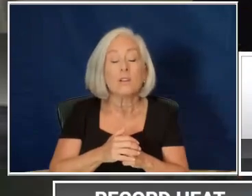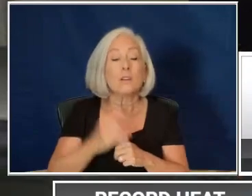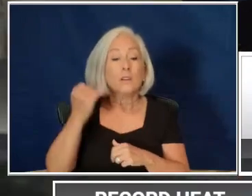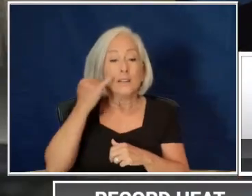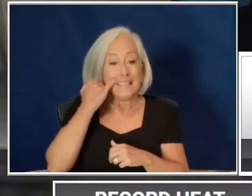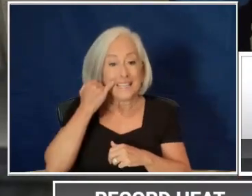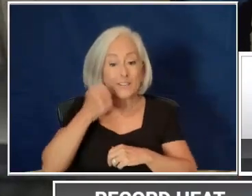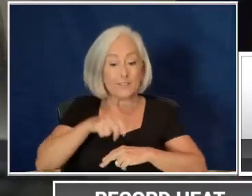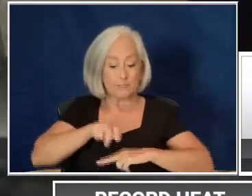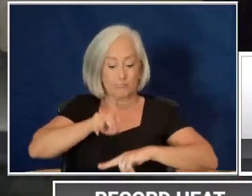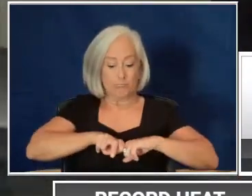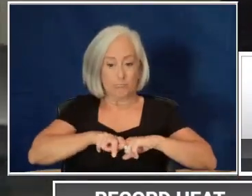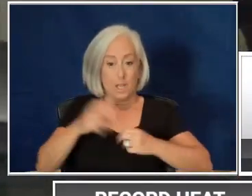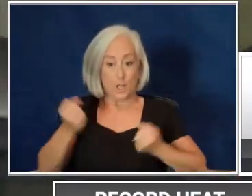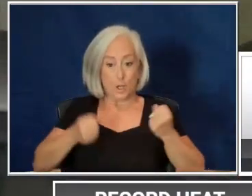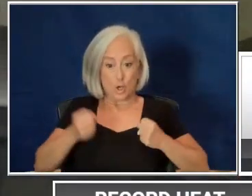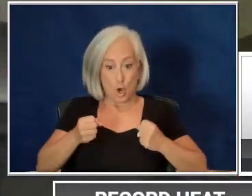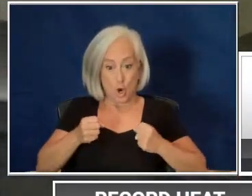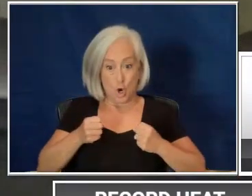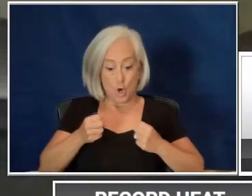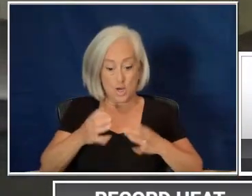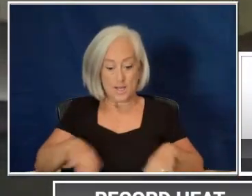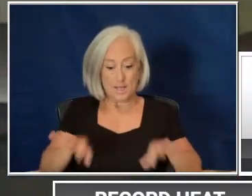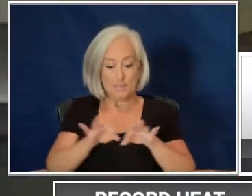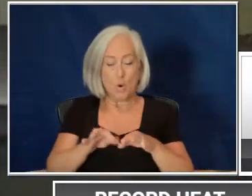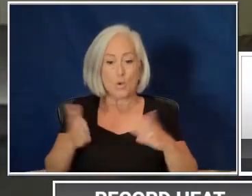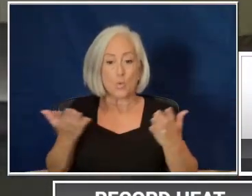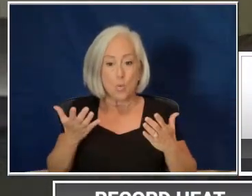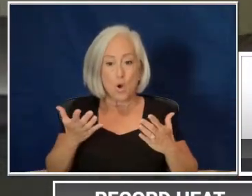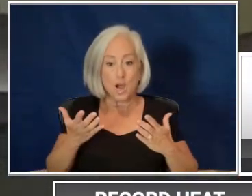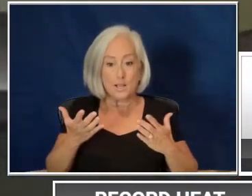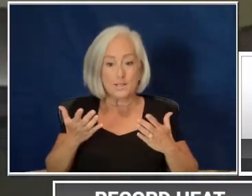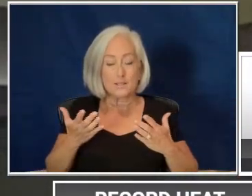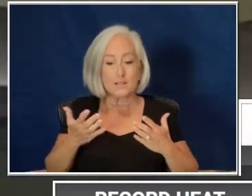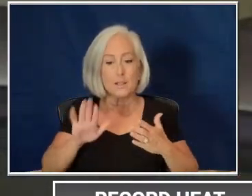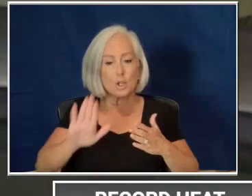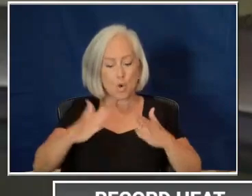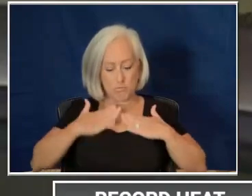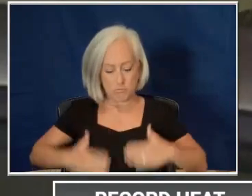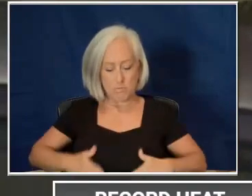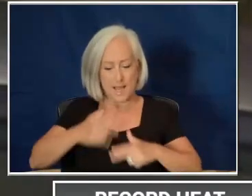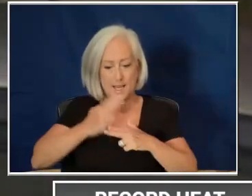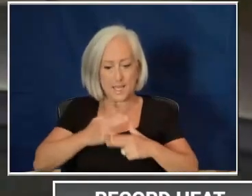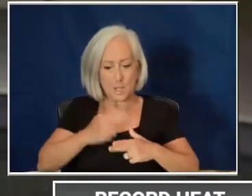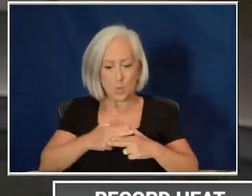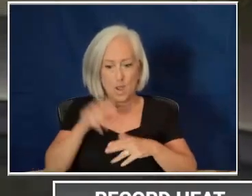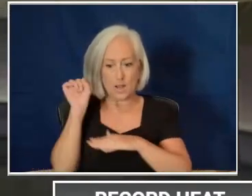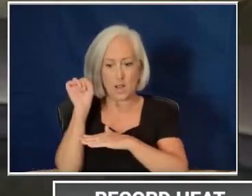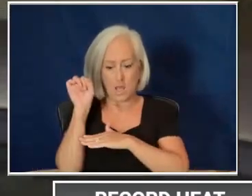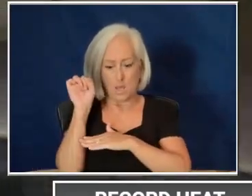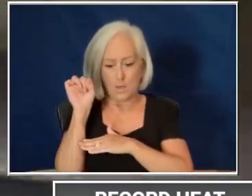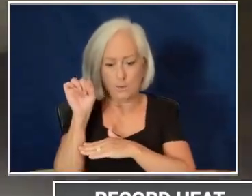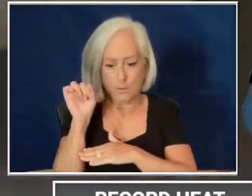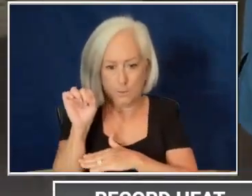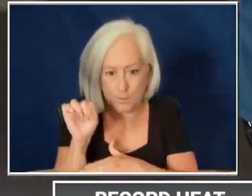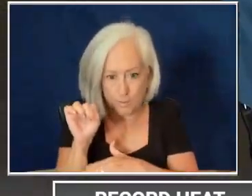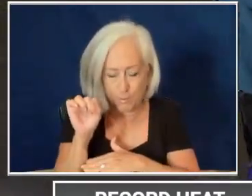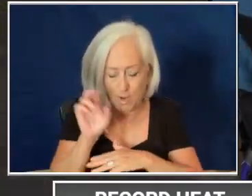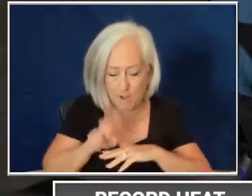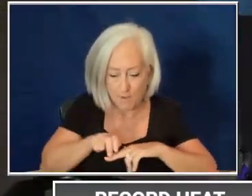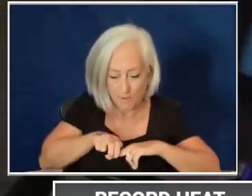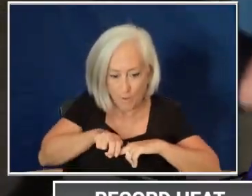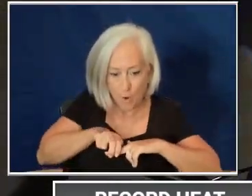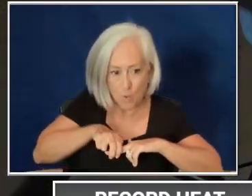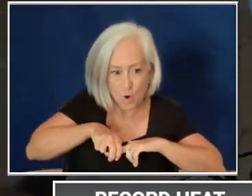weight forward and get your weight over your toes, and then you're going to push up through your legs. And where do I? You want to push from the door frame